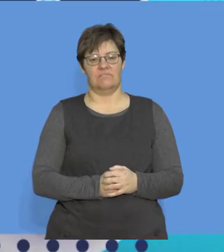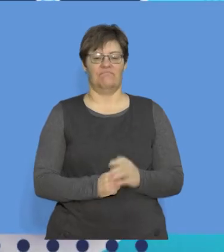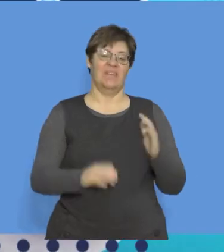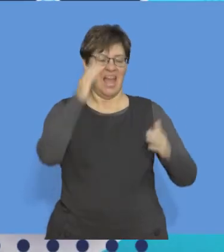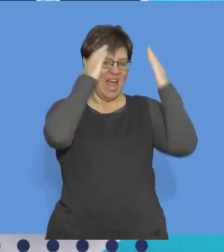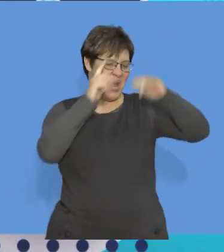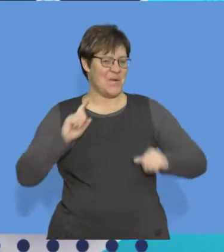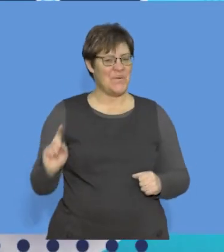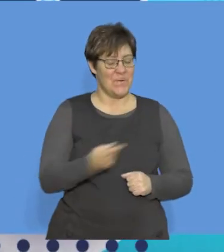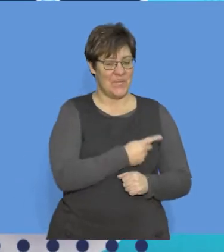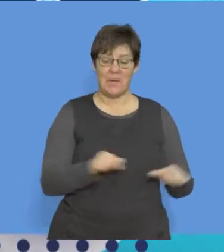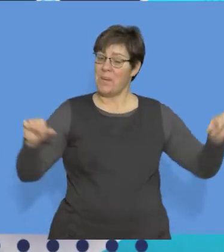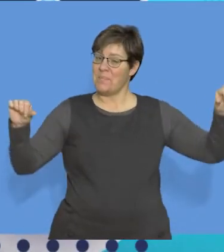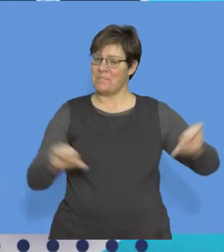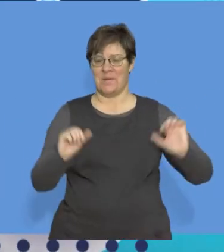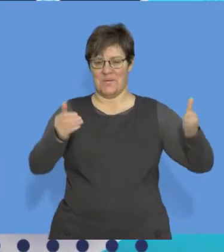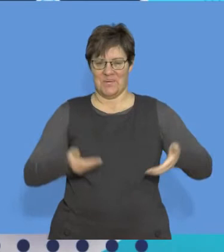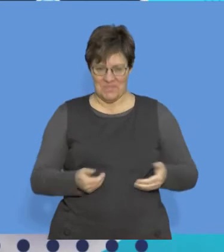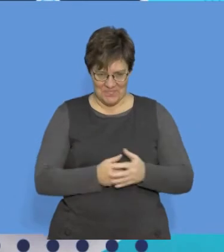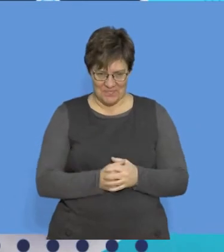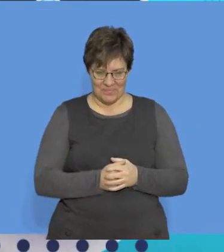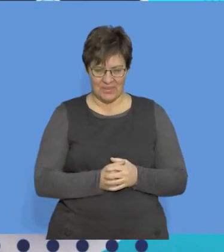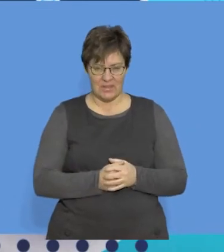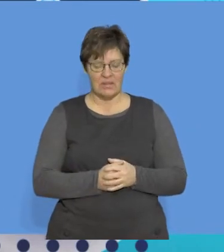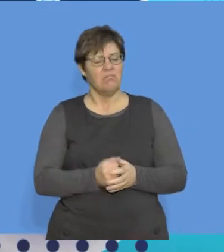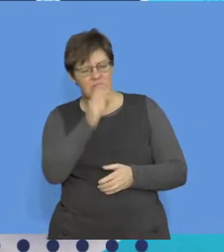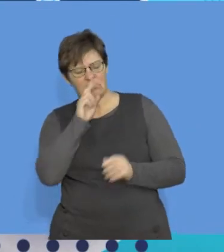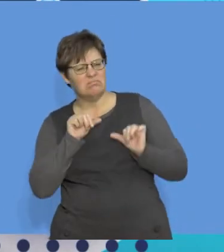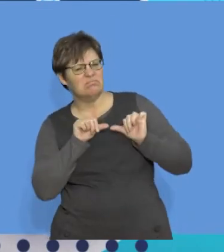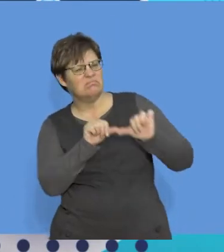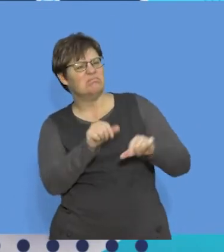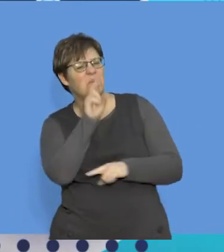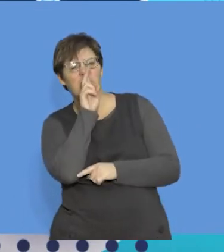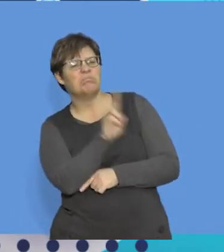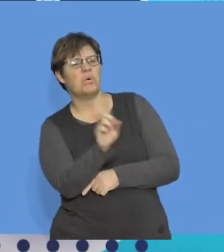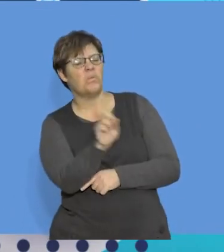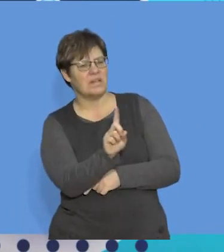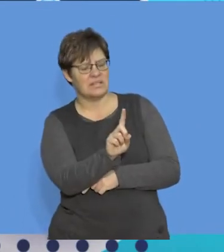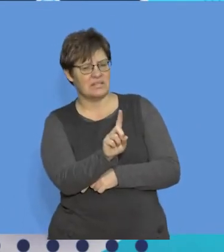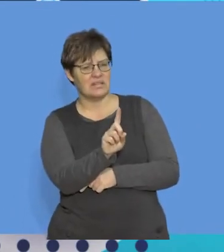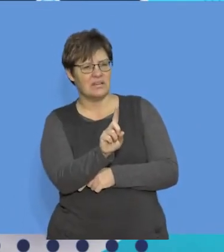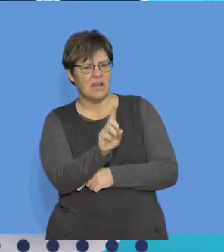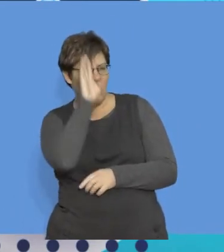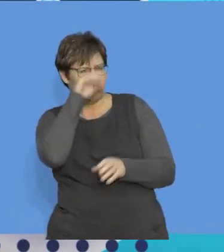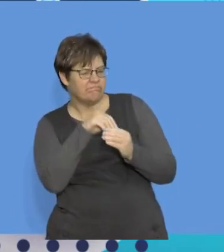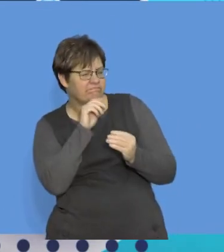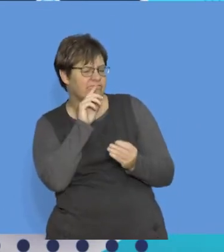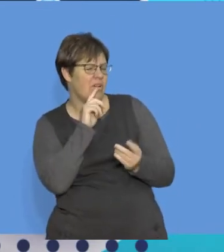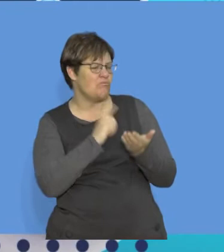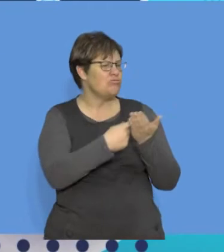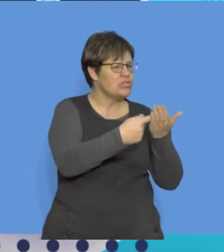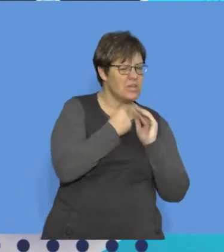Hi guys, welcome back to our lesson. So we are still looking at the inductive reasoning approach,